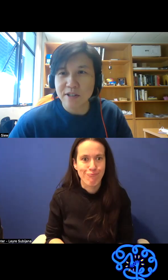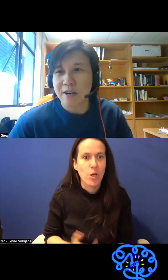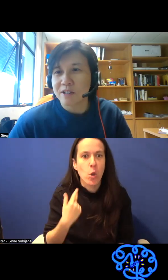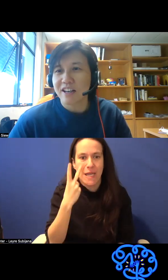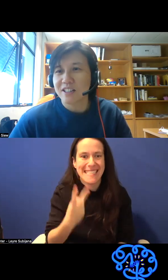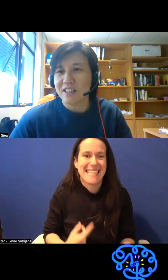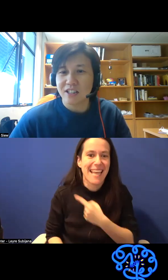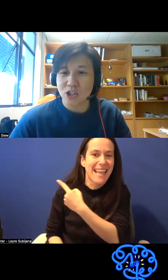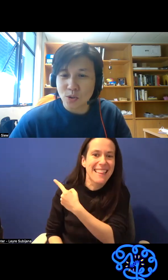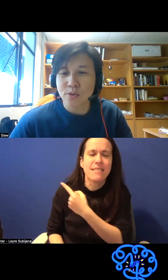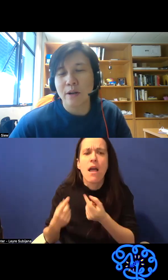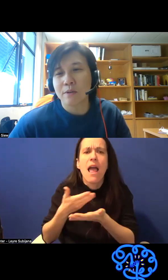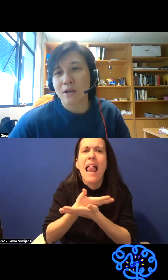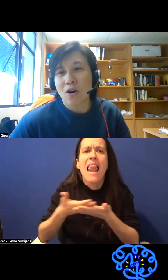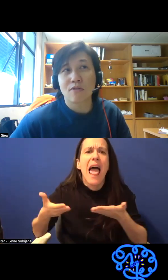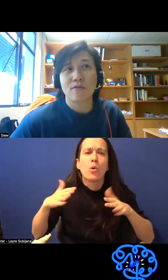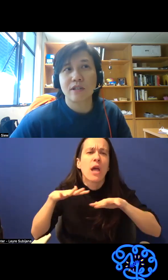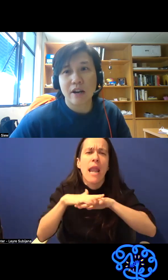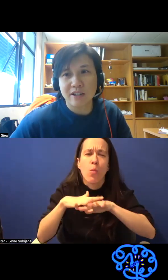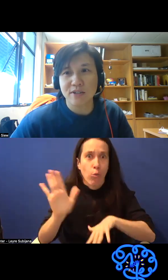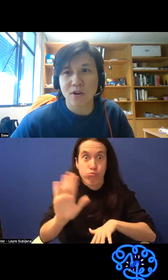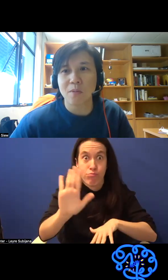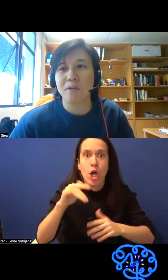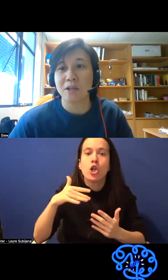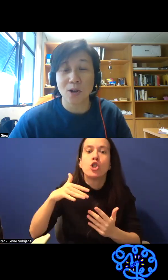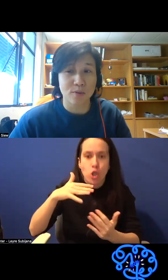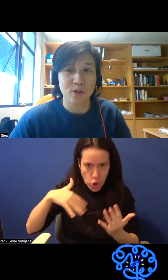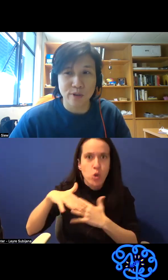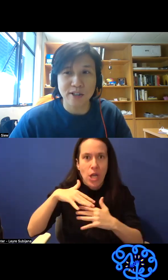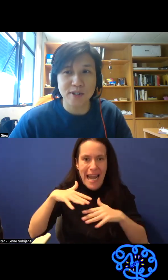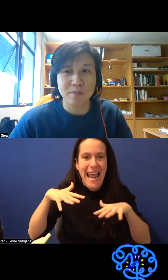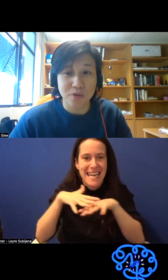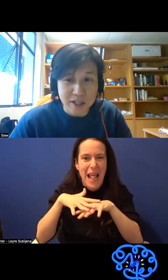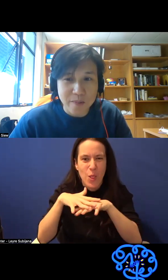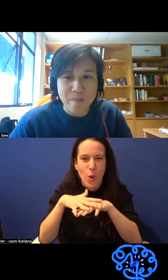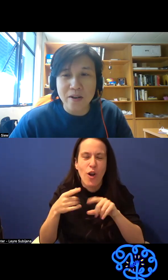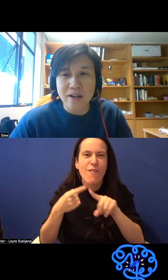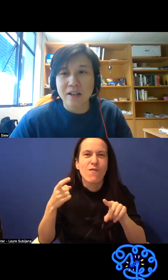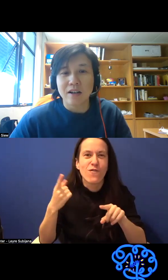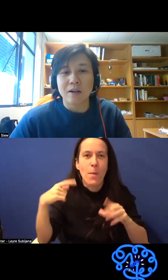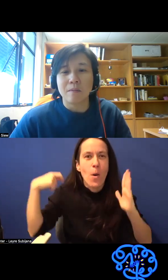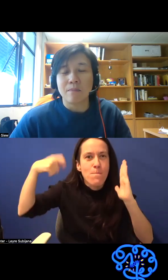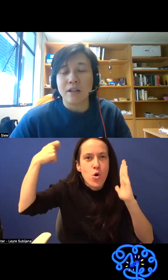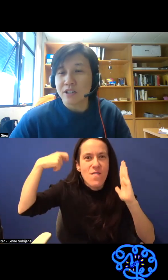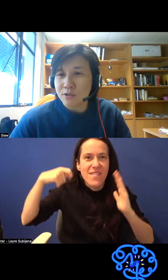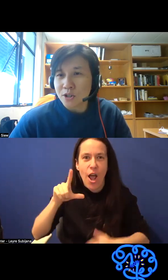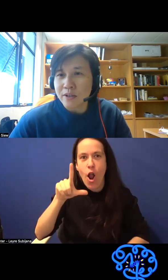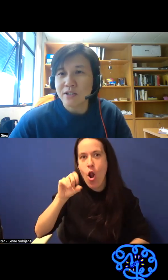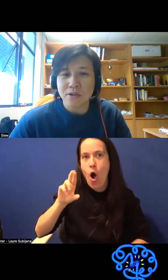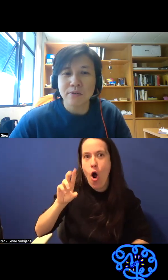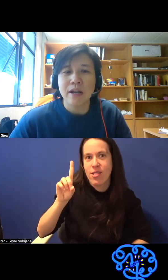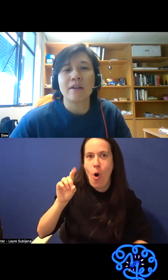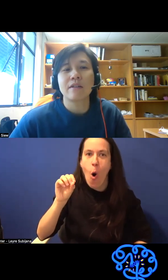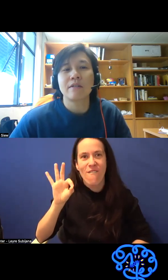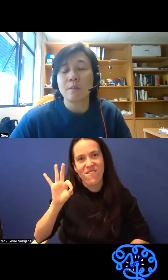a language network, actually. It's a social network of characters from the Lord of the Rings movie. And it's to showcase